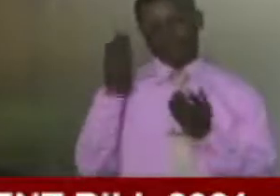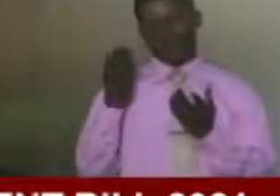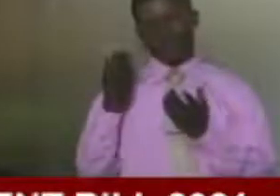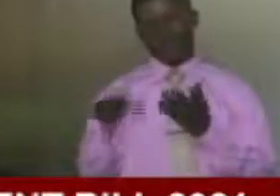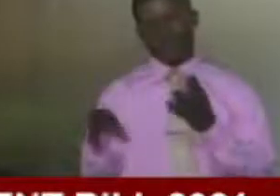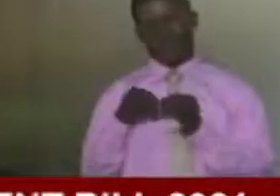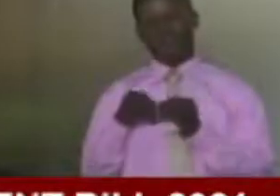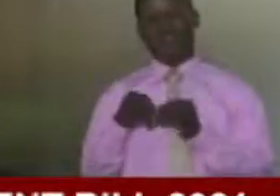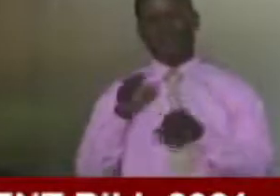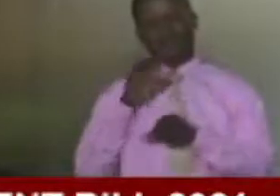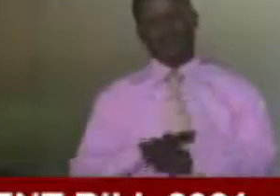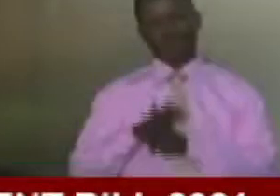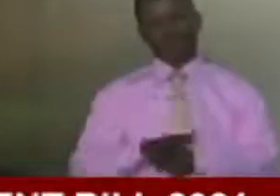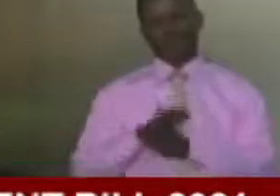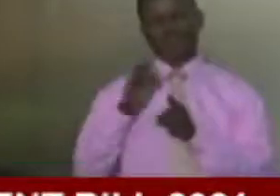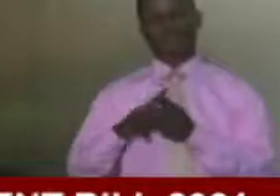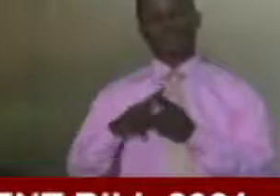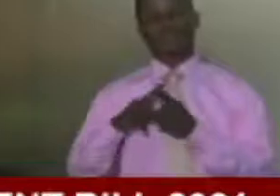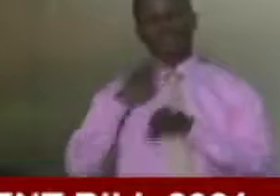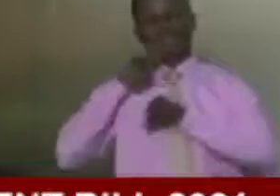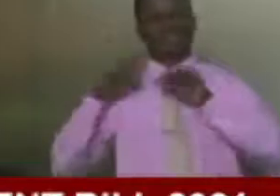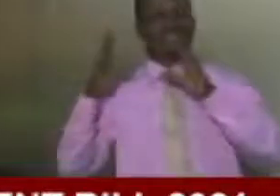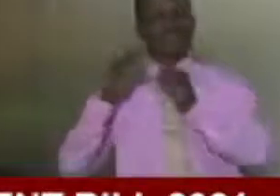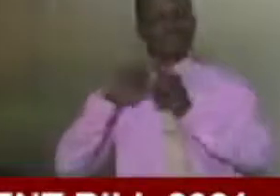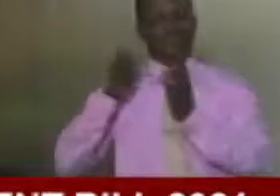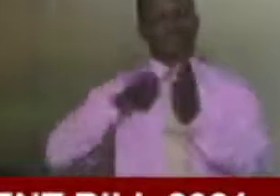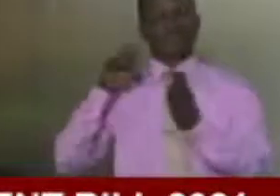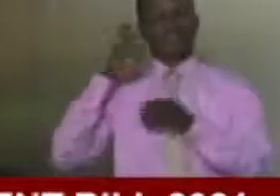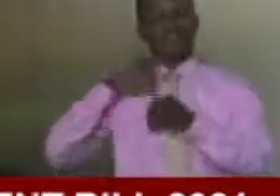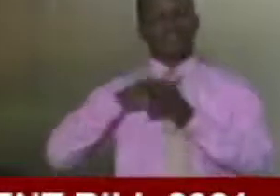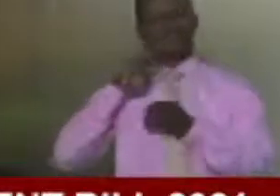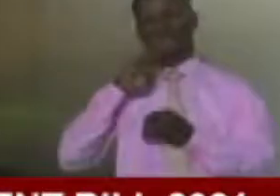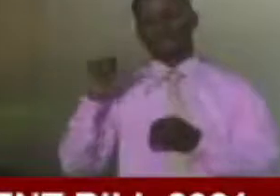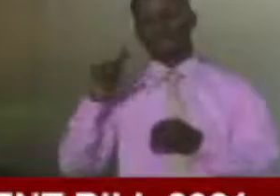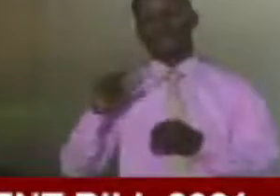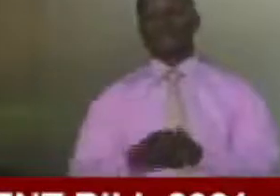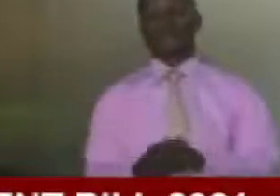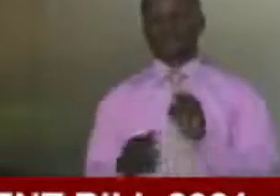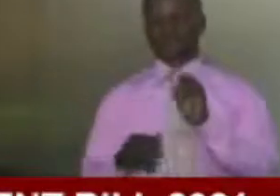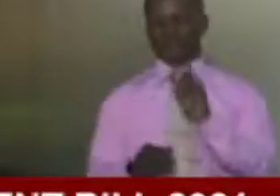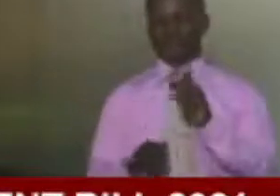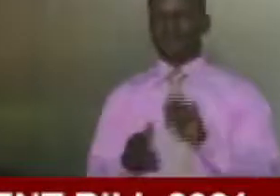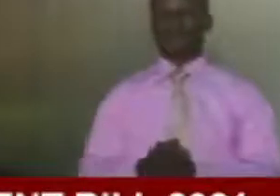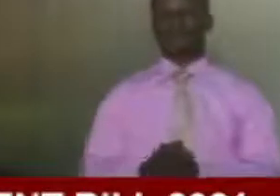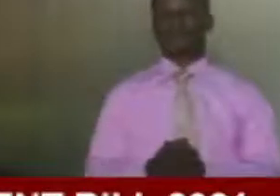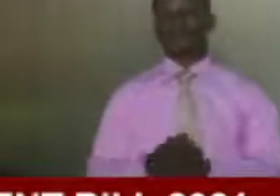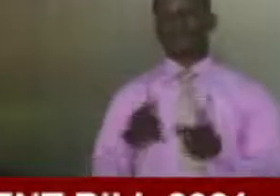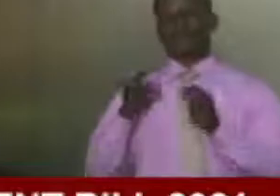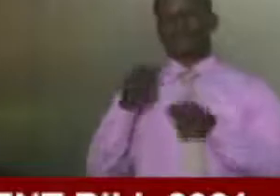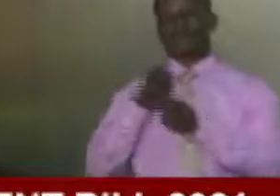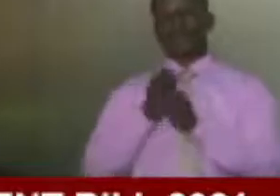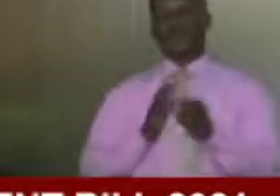on the House of Representatives to pass the electoral bill? Thank you, Obinna. Let's make the interventions very quick and